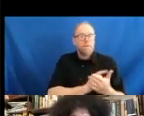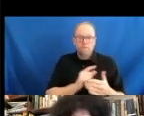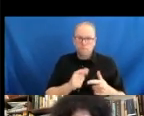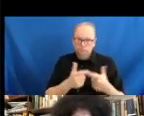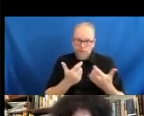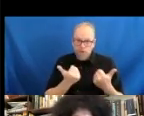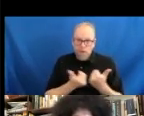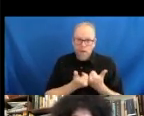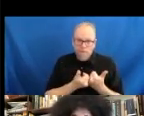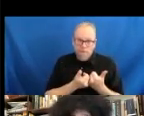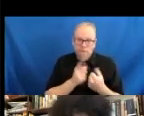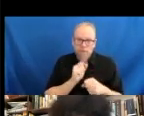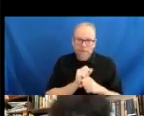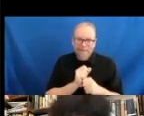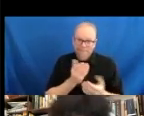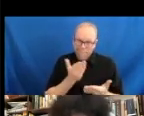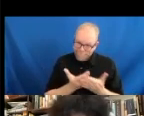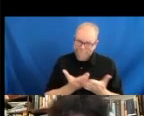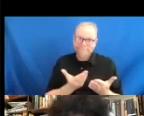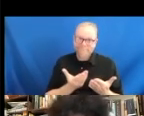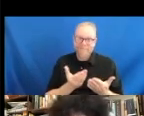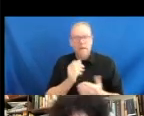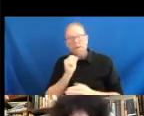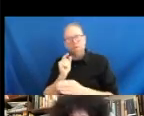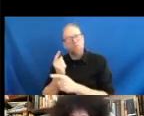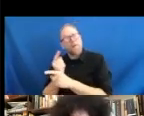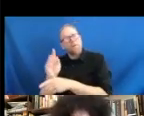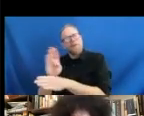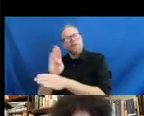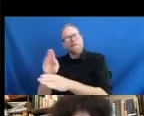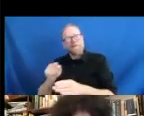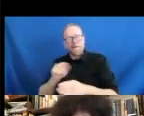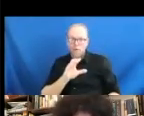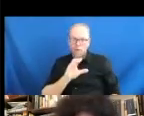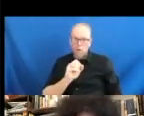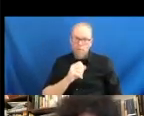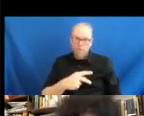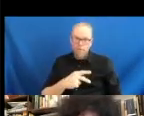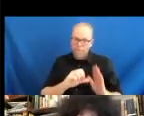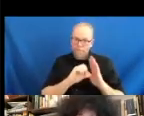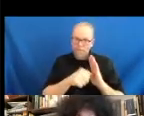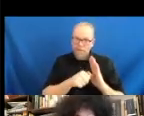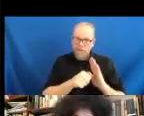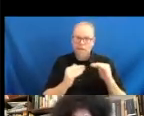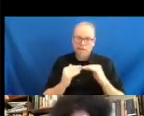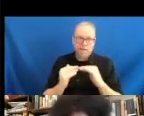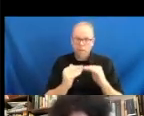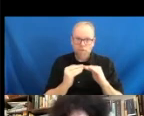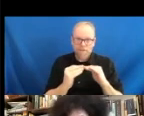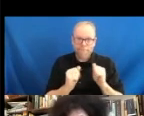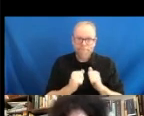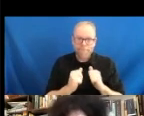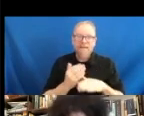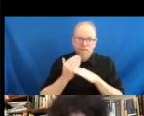lies in the fact that, unlike traditional businesses, cooperatives emphasize democracy,